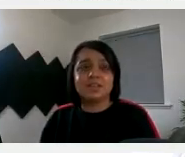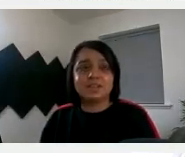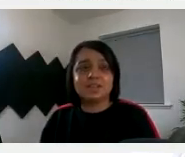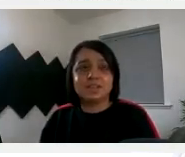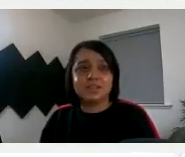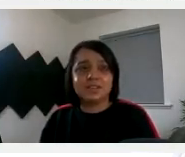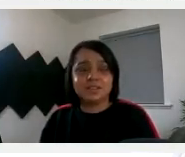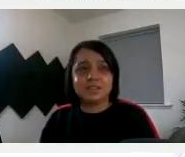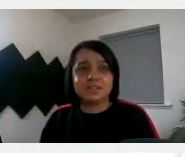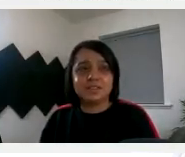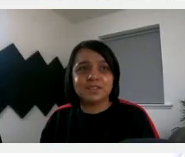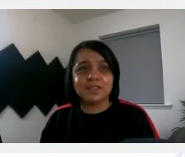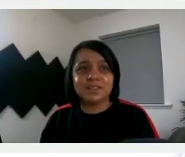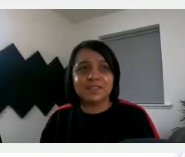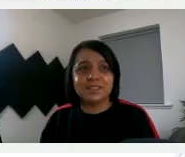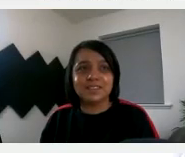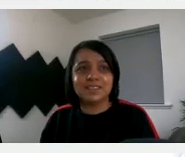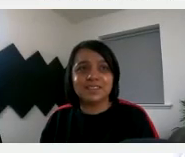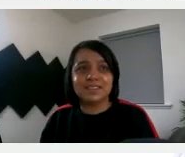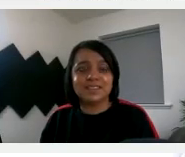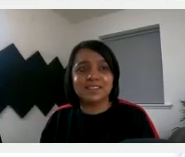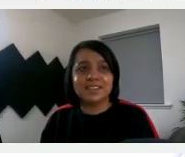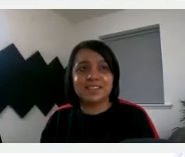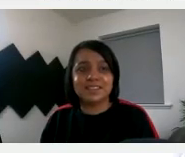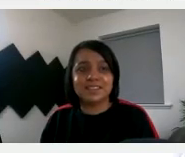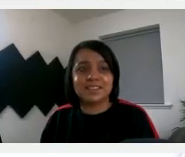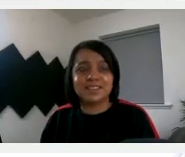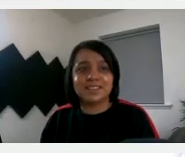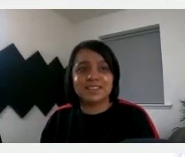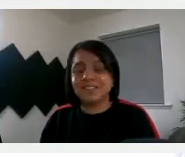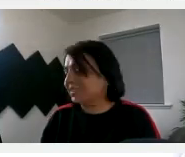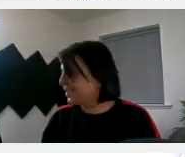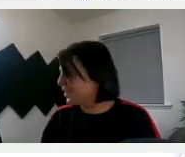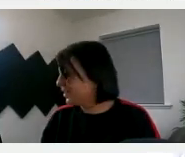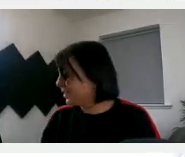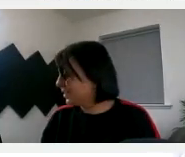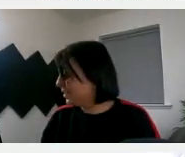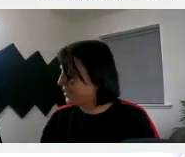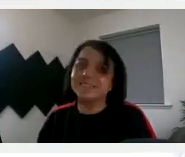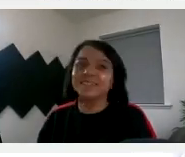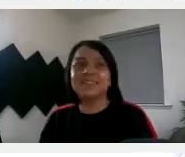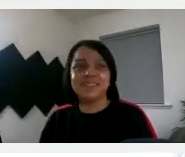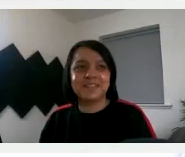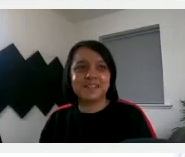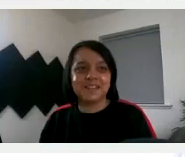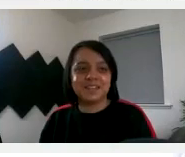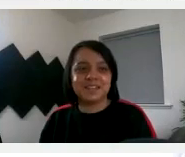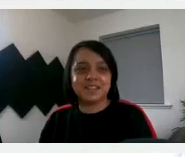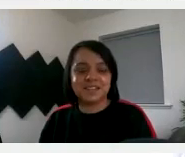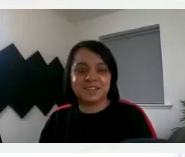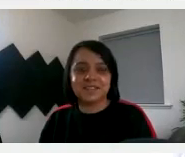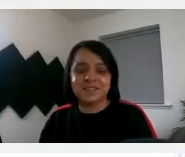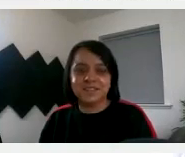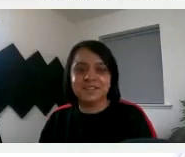you don't have to sound like an Englishman or English woman to get a job, but you can still like sound like wherever you